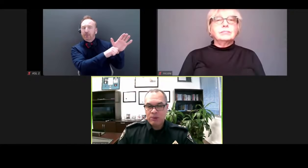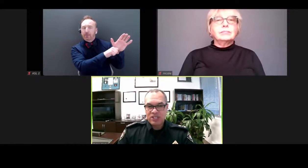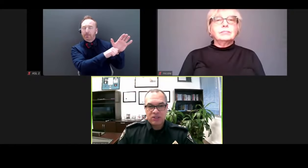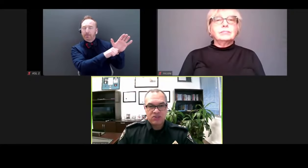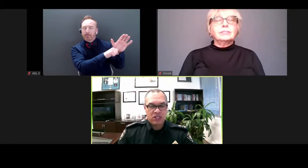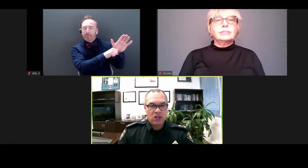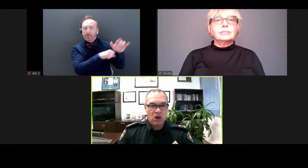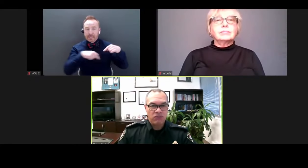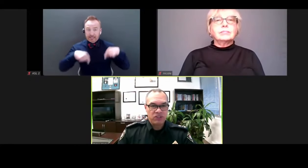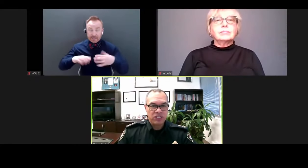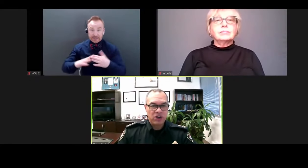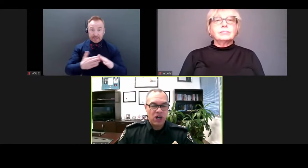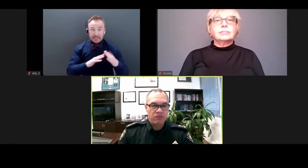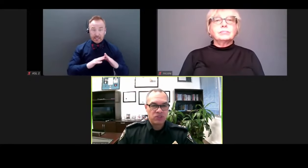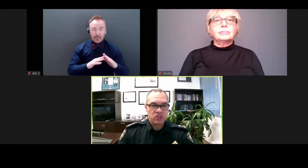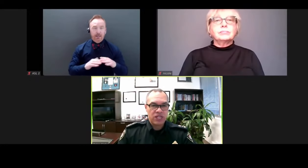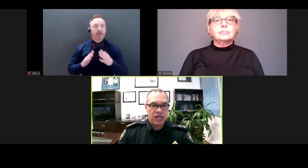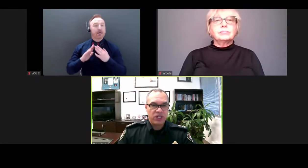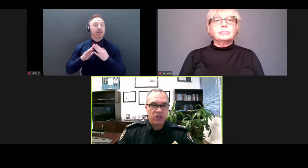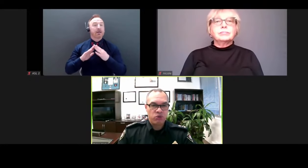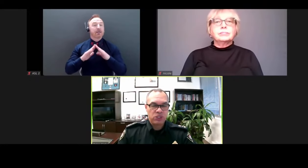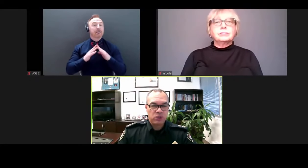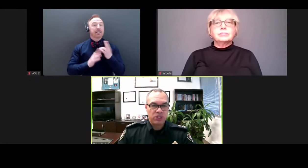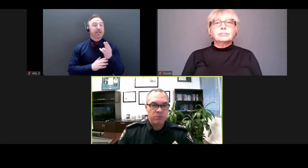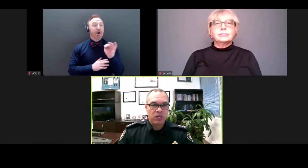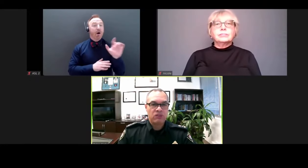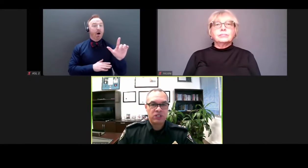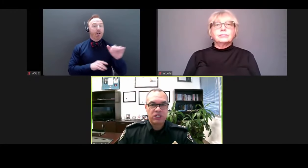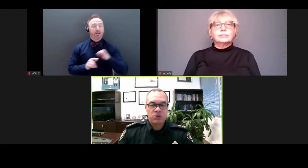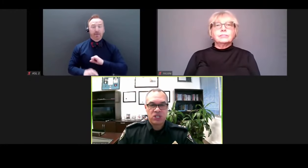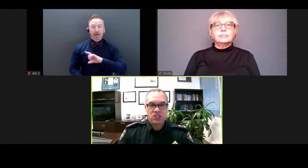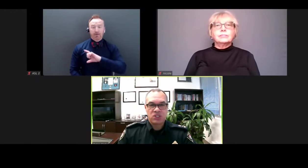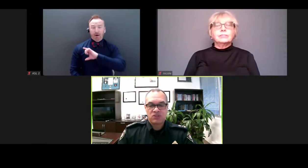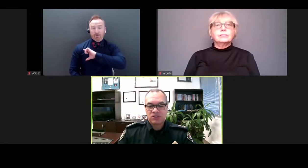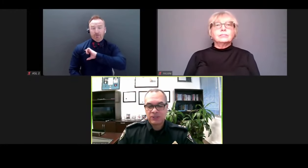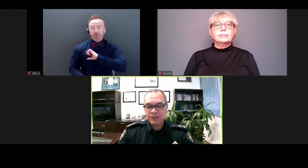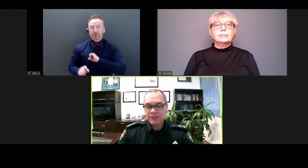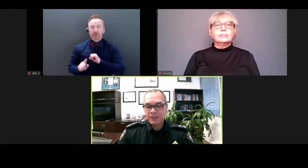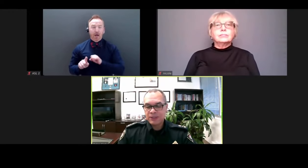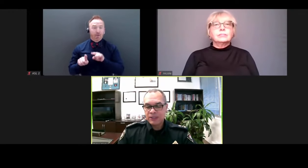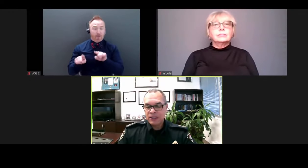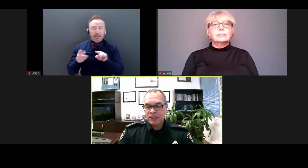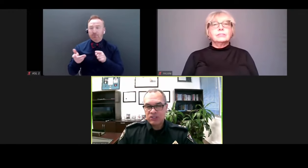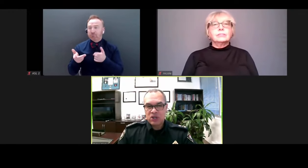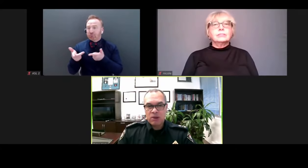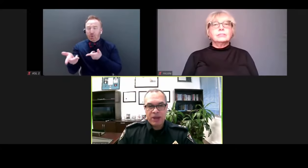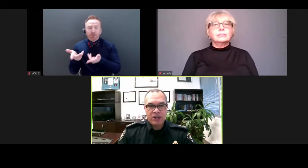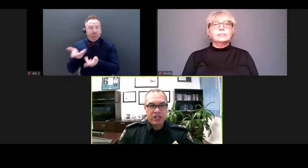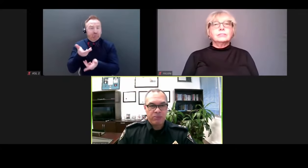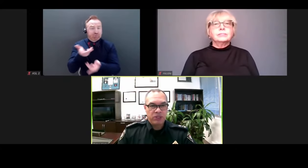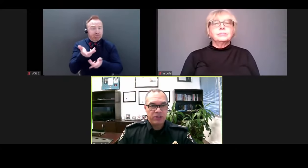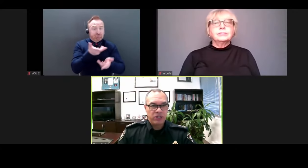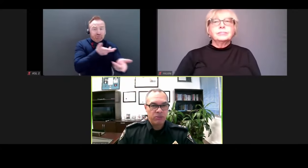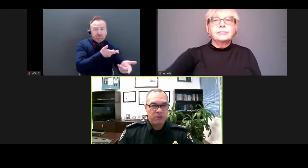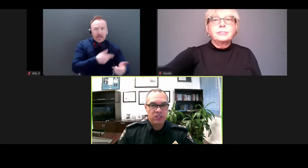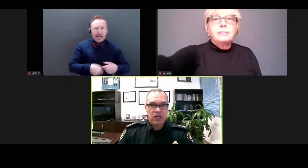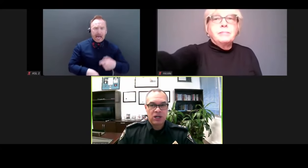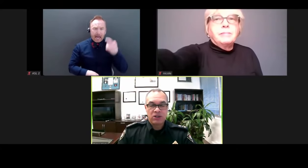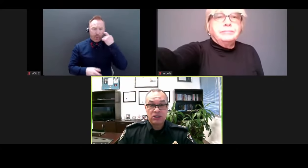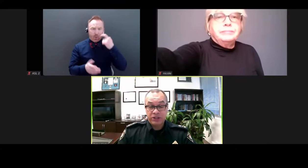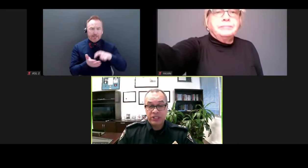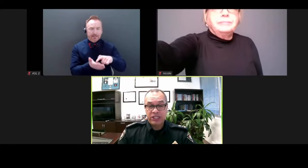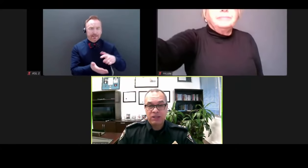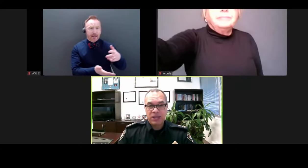While I was at City Hall visiting our officers down there who've been doing the bulk of the negotiations, I saw a married couple and their little baby